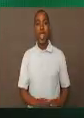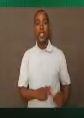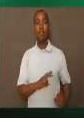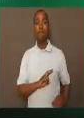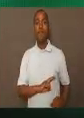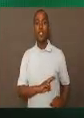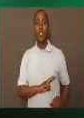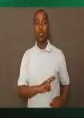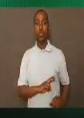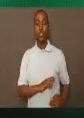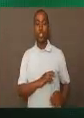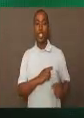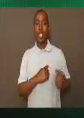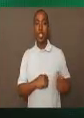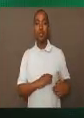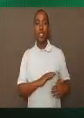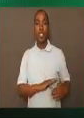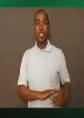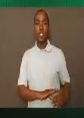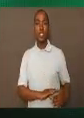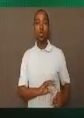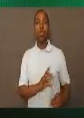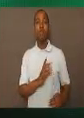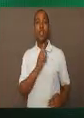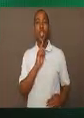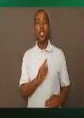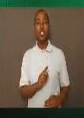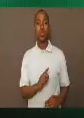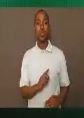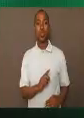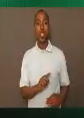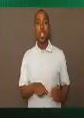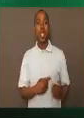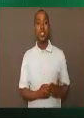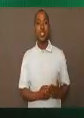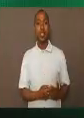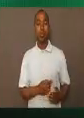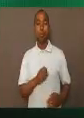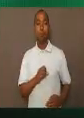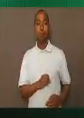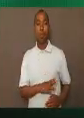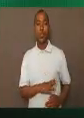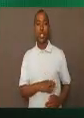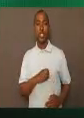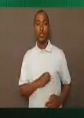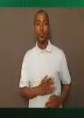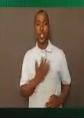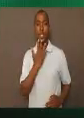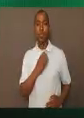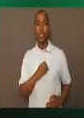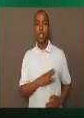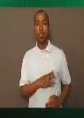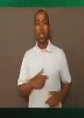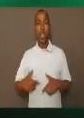Ventricles are the lower chambers of the heart that pump blood out to the lungs